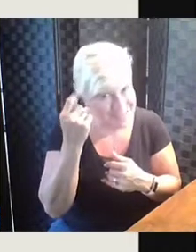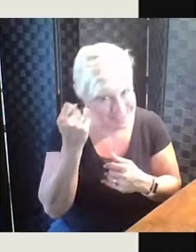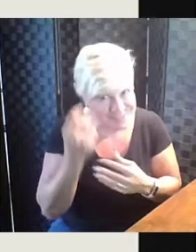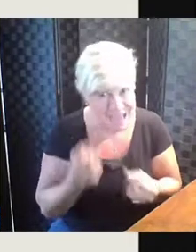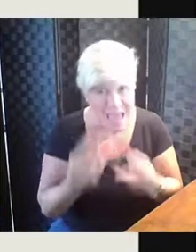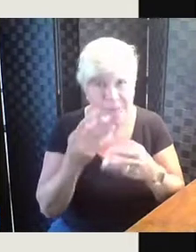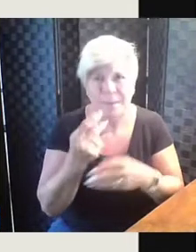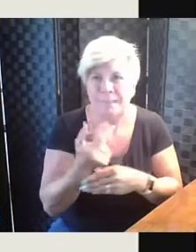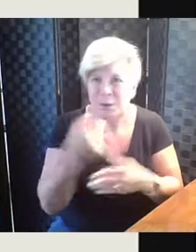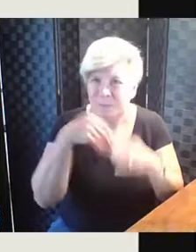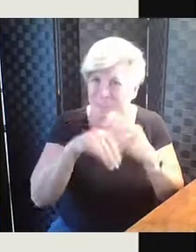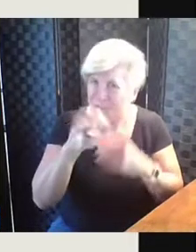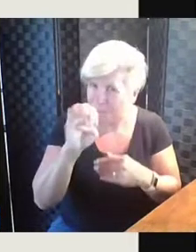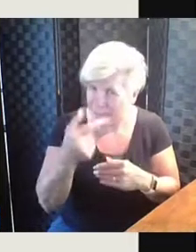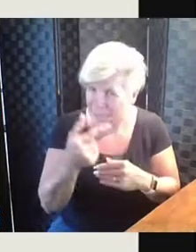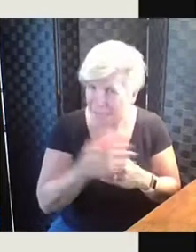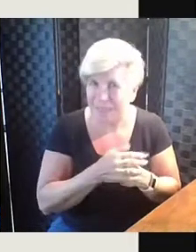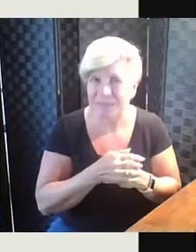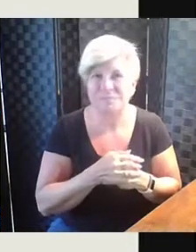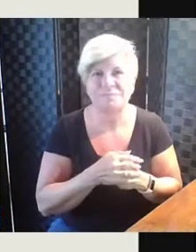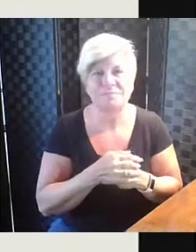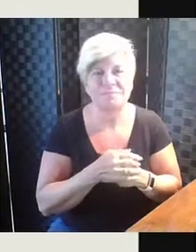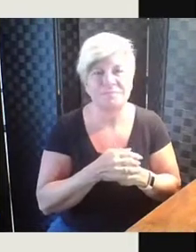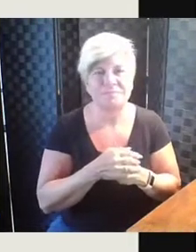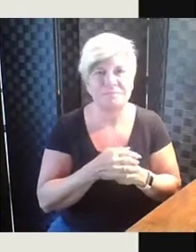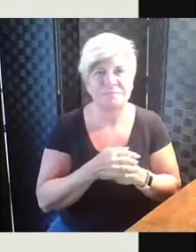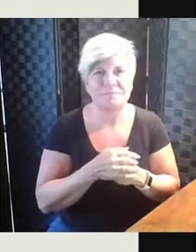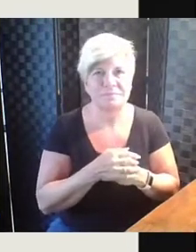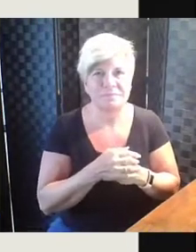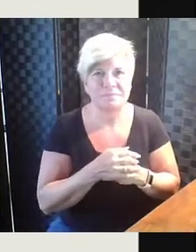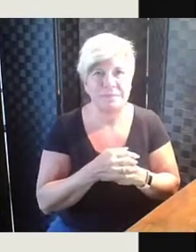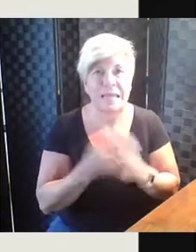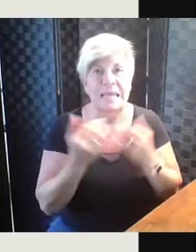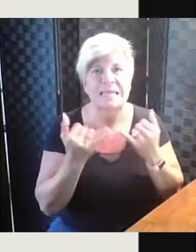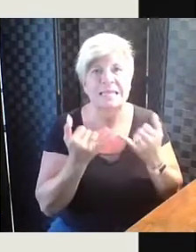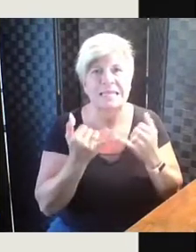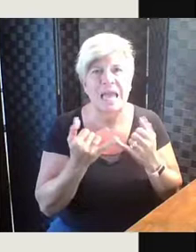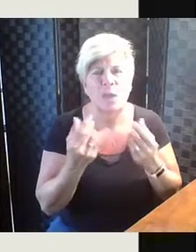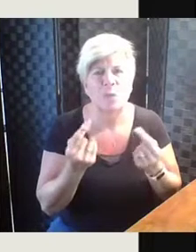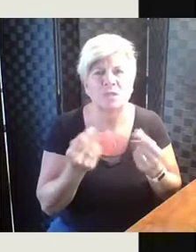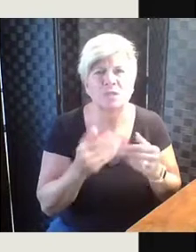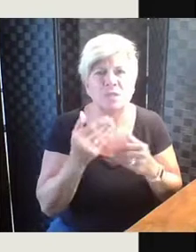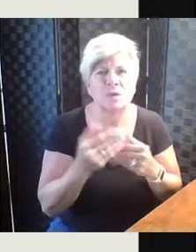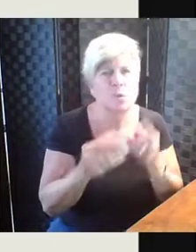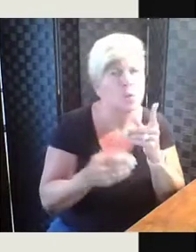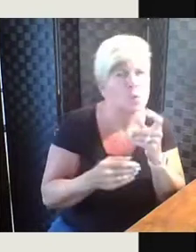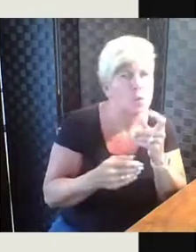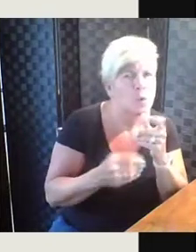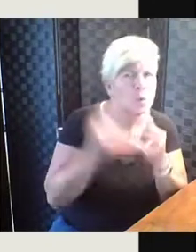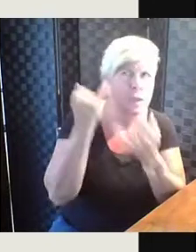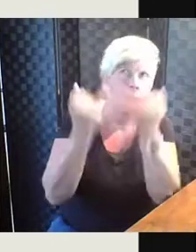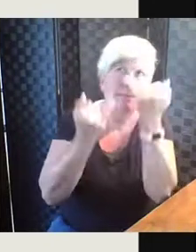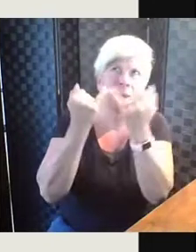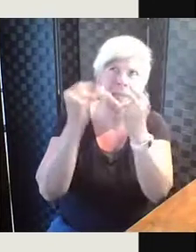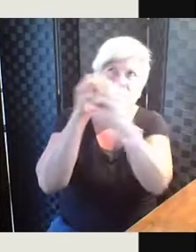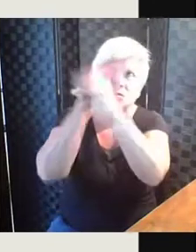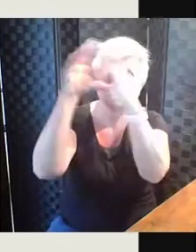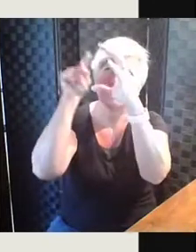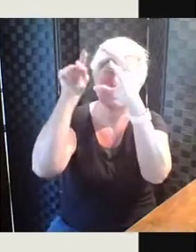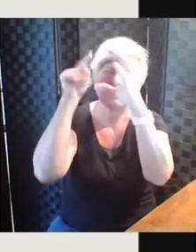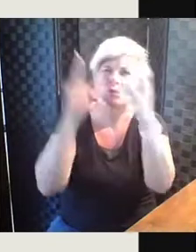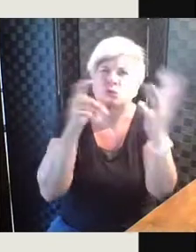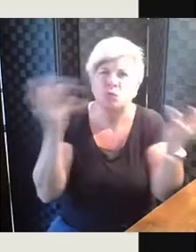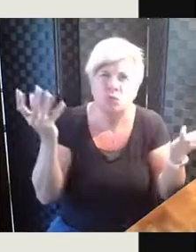problem and I understand the question. Now we can move on to our next step. Who were you imagining was in the